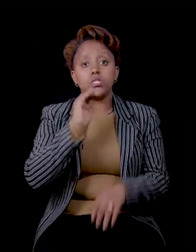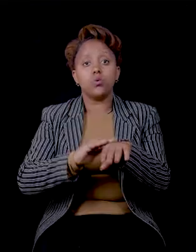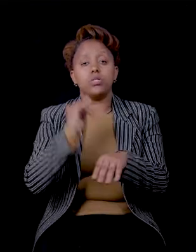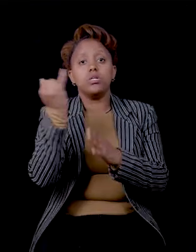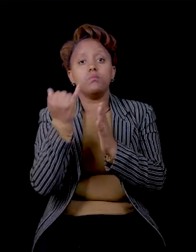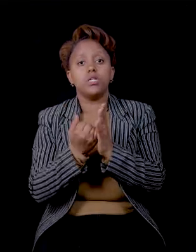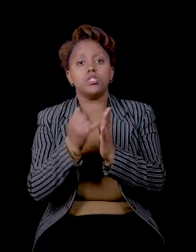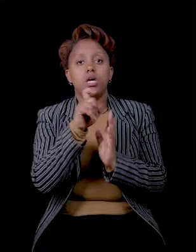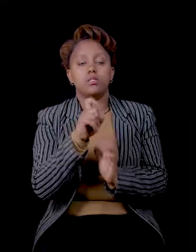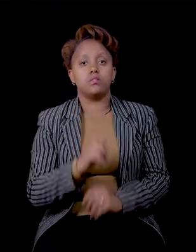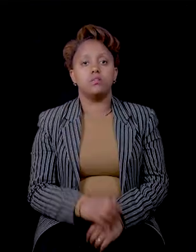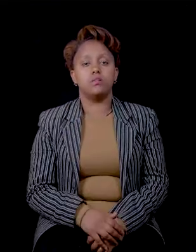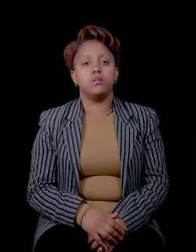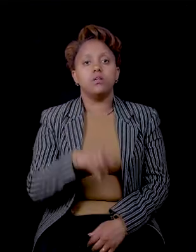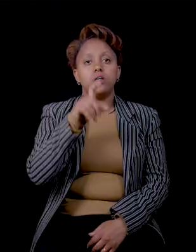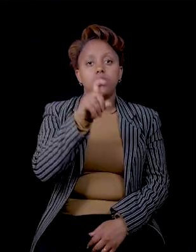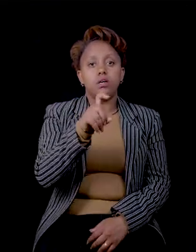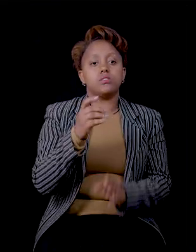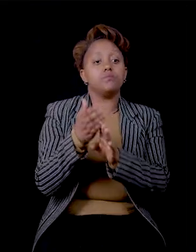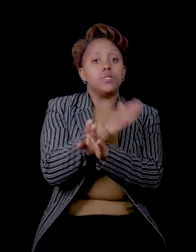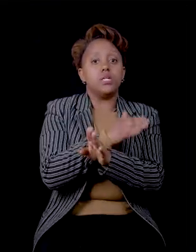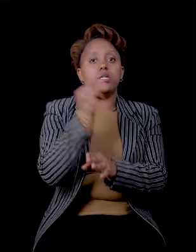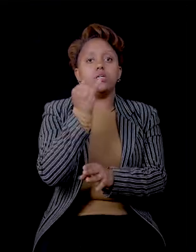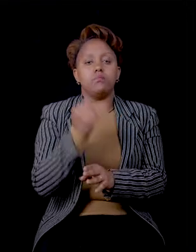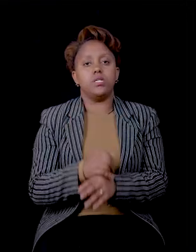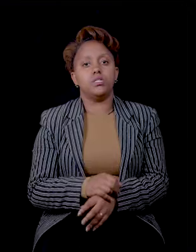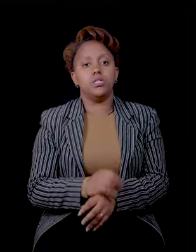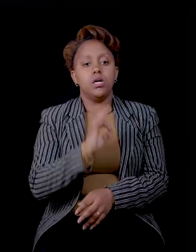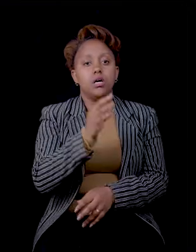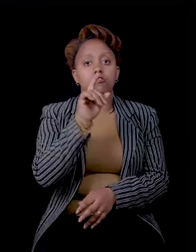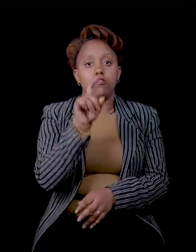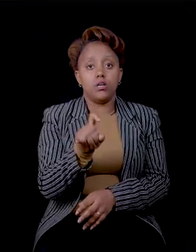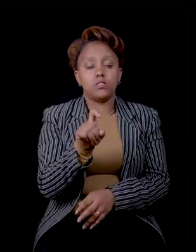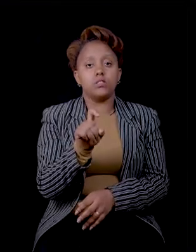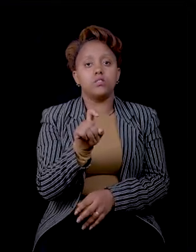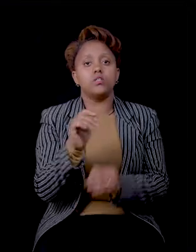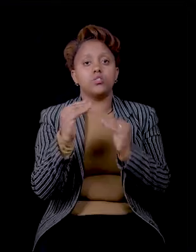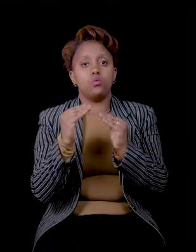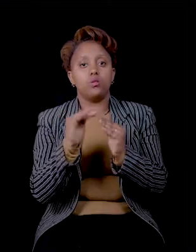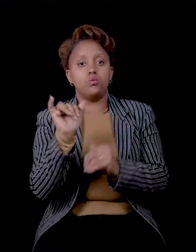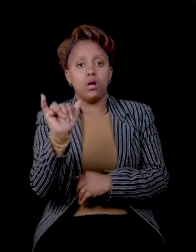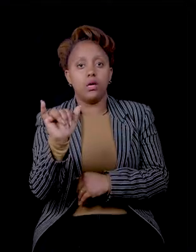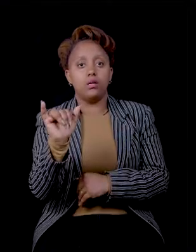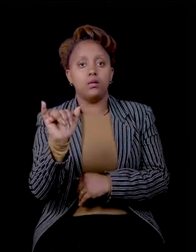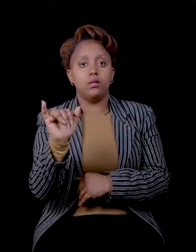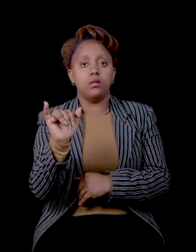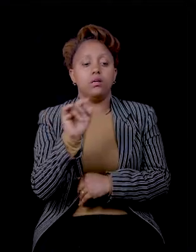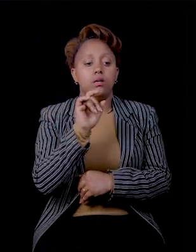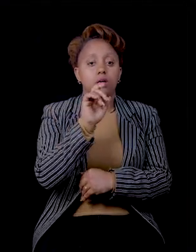the image of x under f, and x is called the preimage of. If f of x is equal to